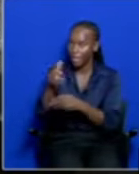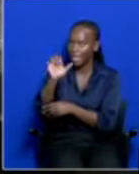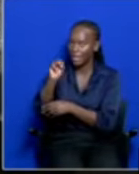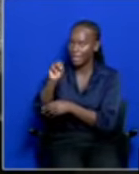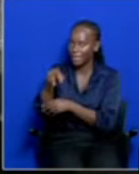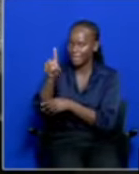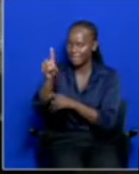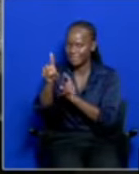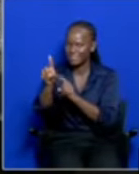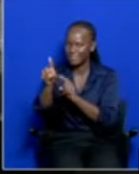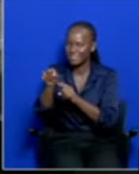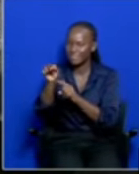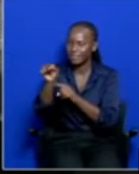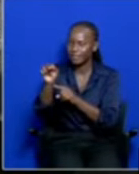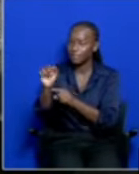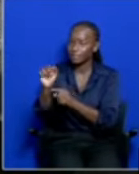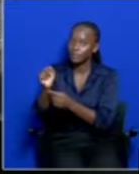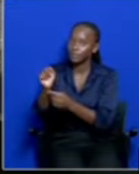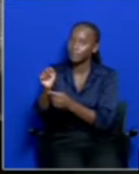the property.